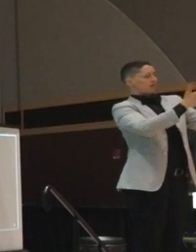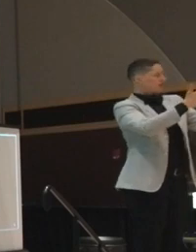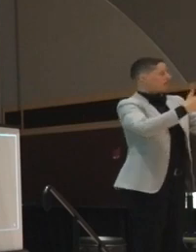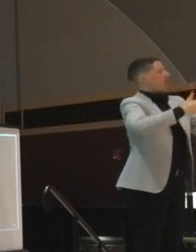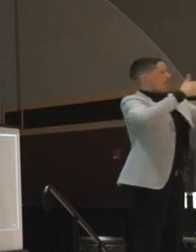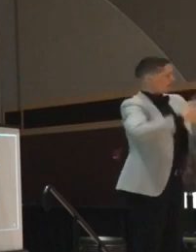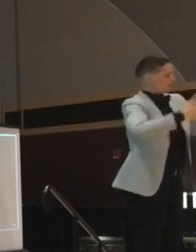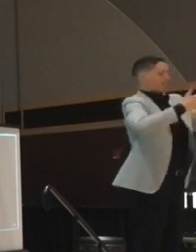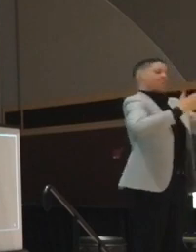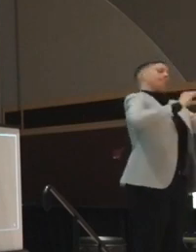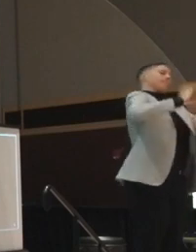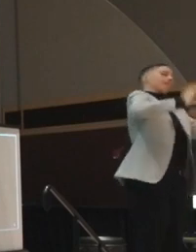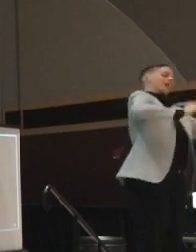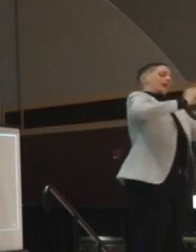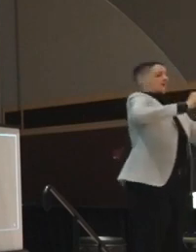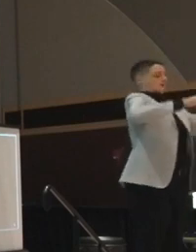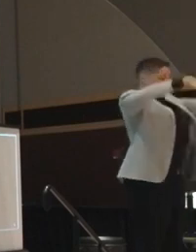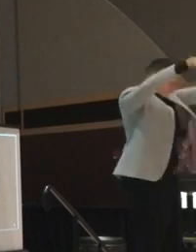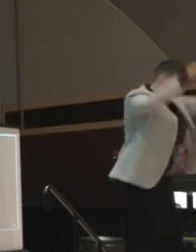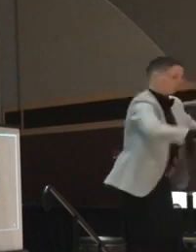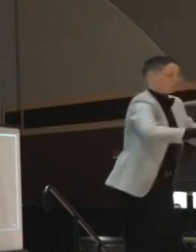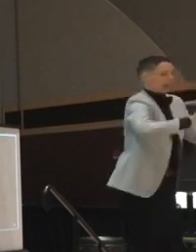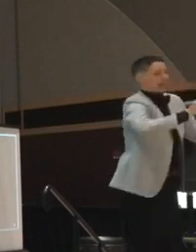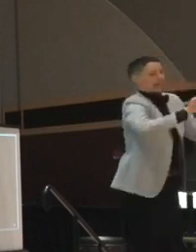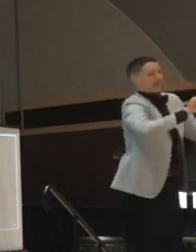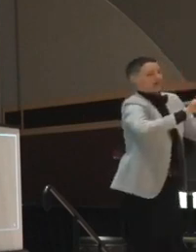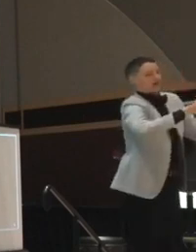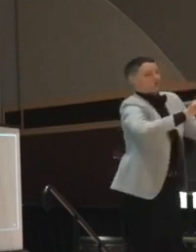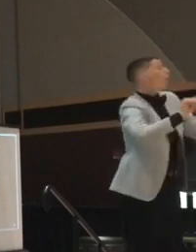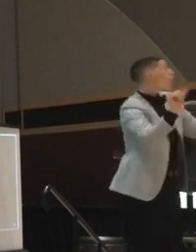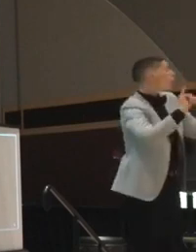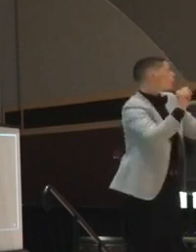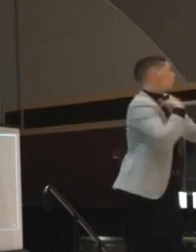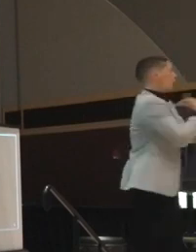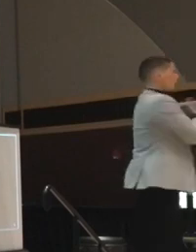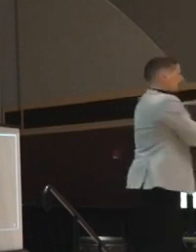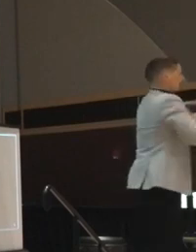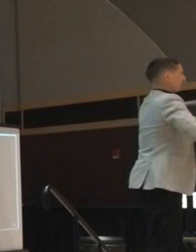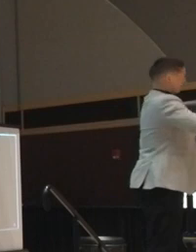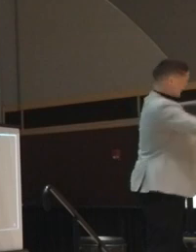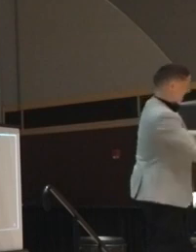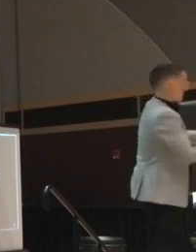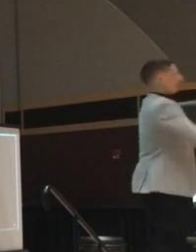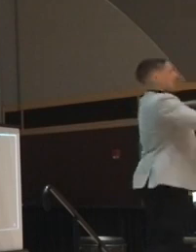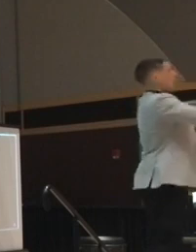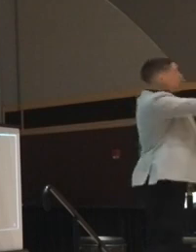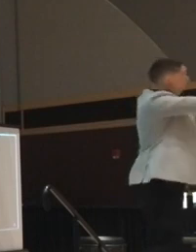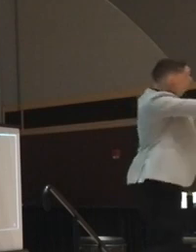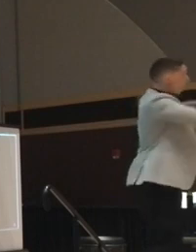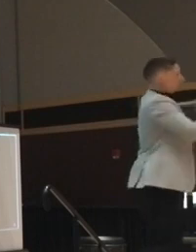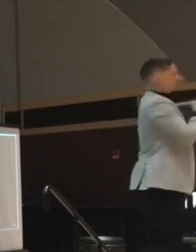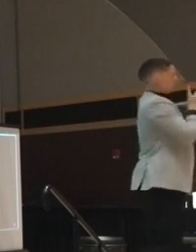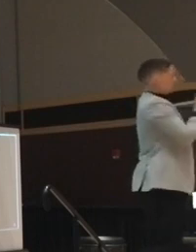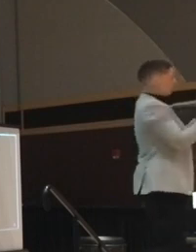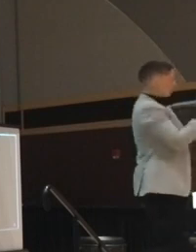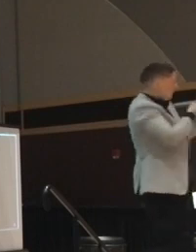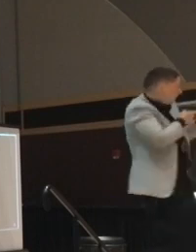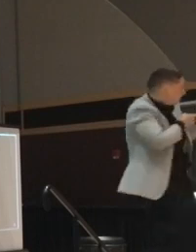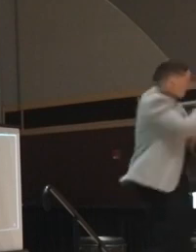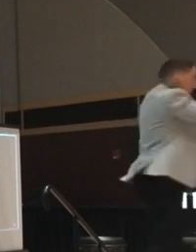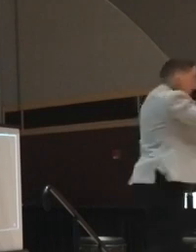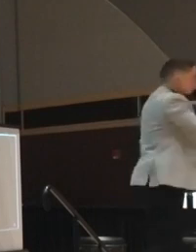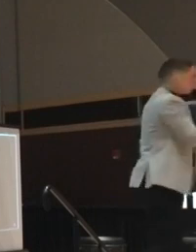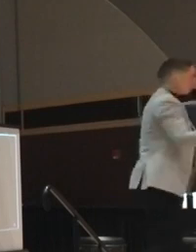They also design and build all the highly specialized mechanized equipment, conveyors. I call it